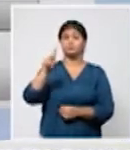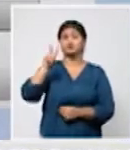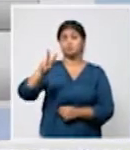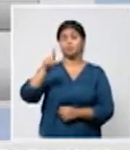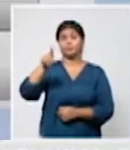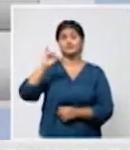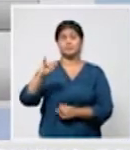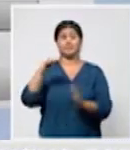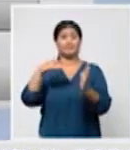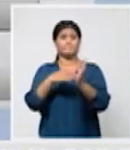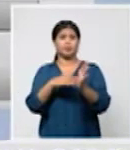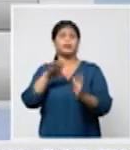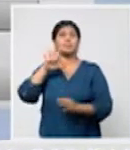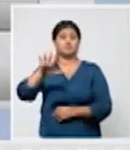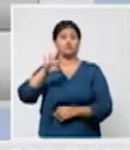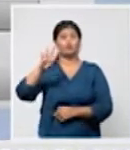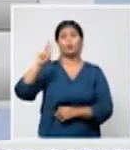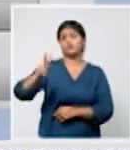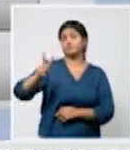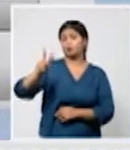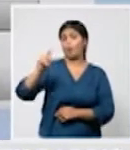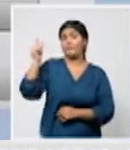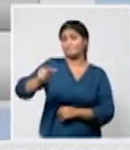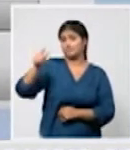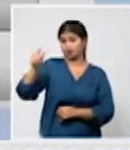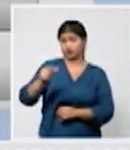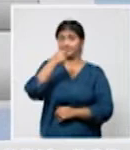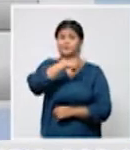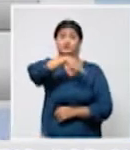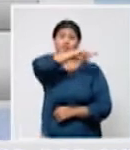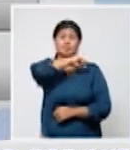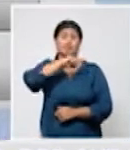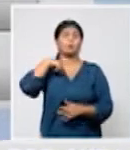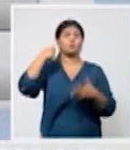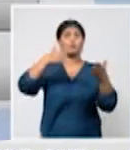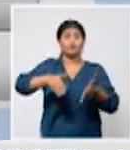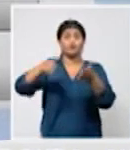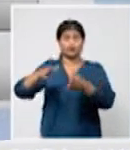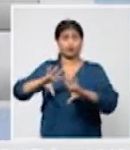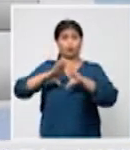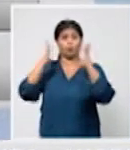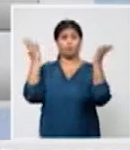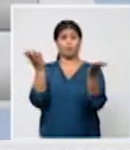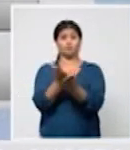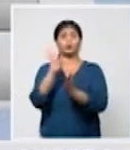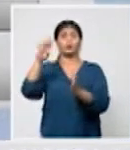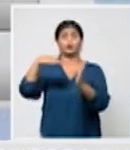16,465,707 confirmed COVID-19 cases worldwide, after